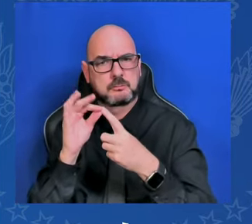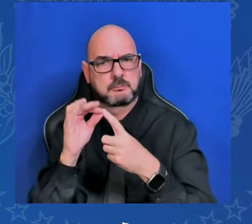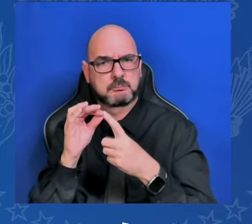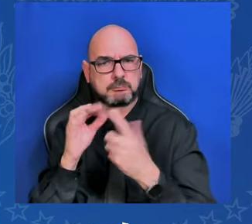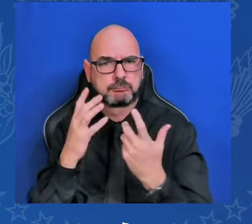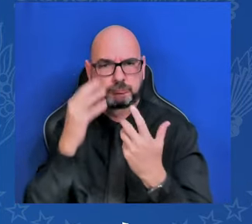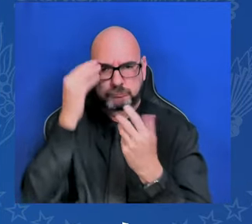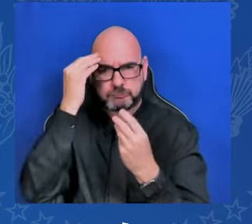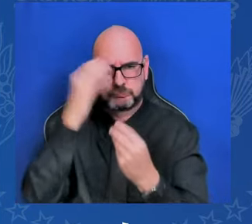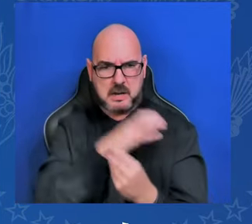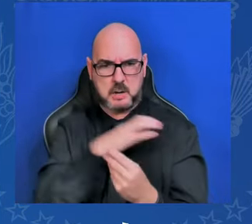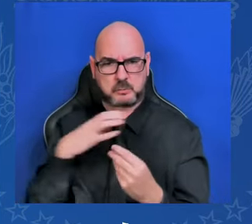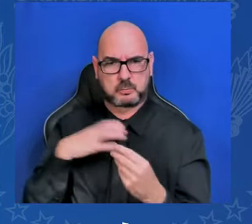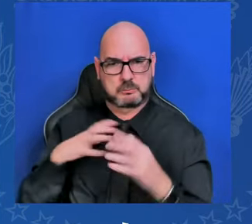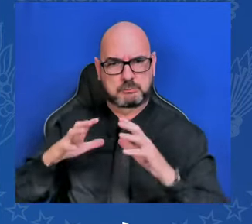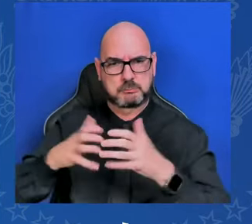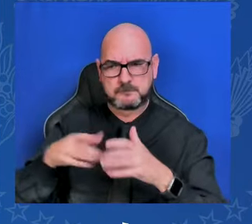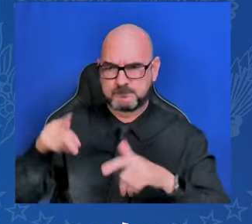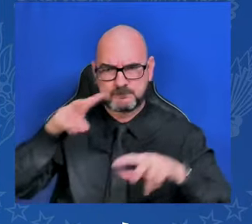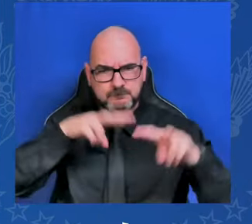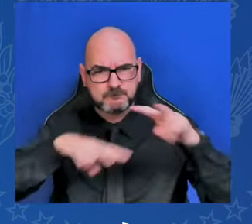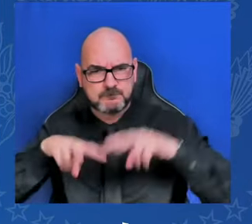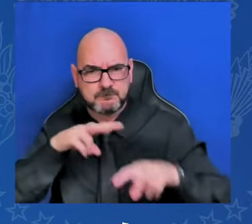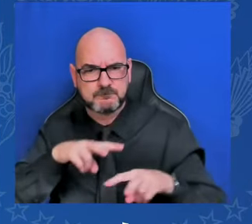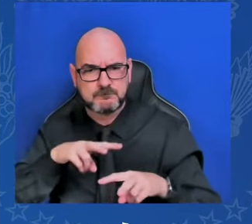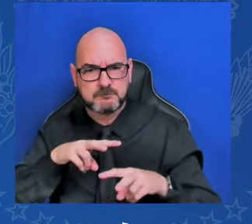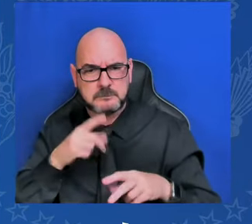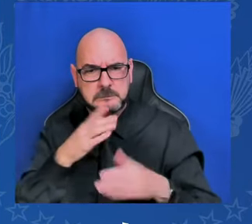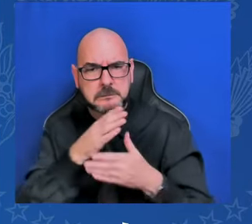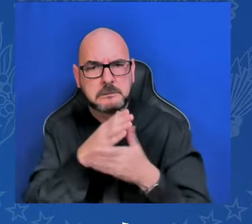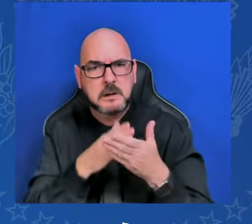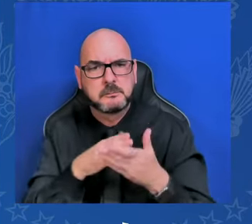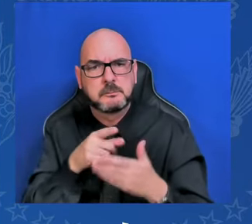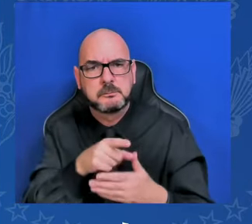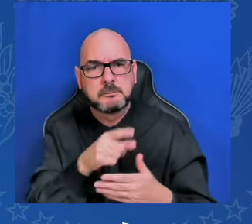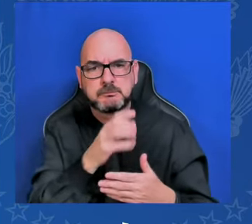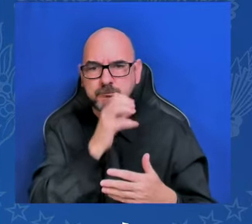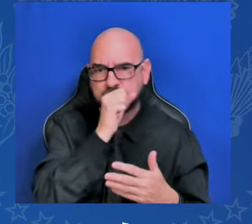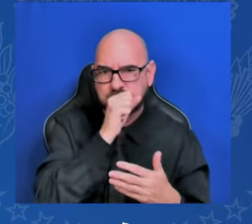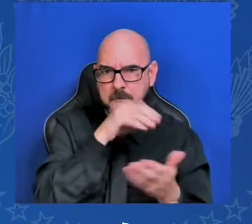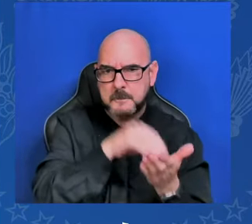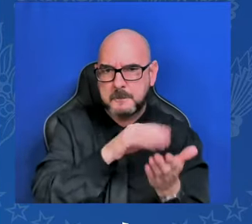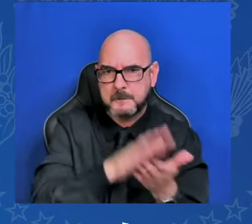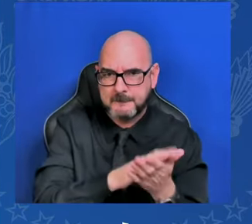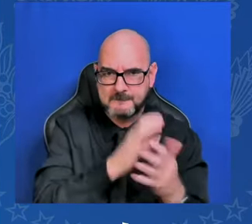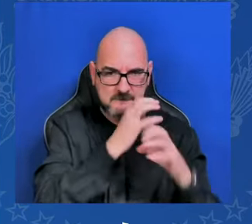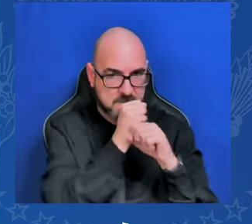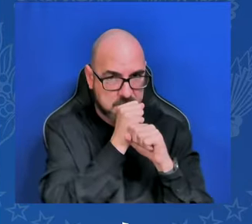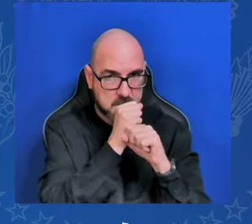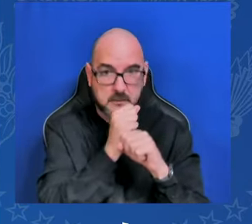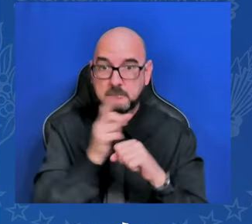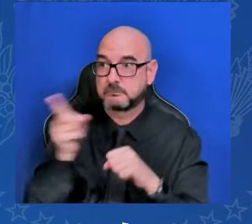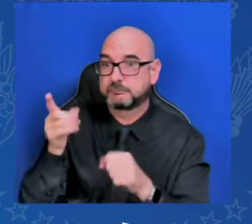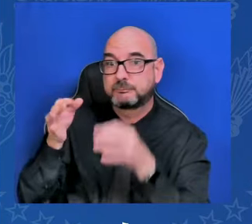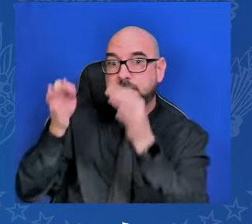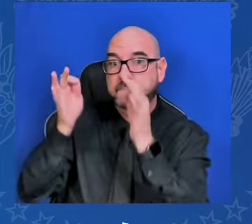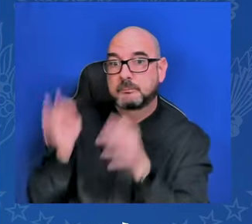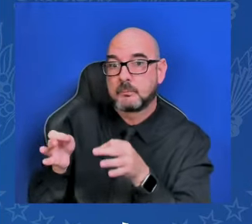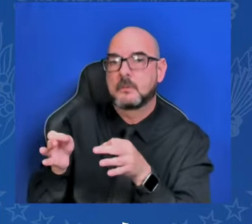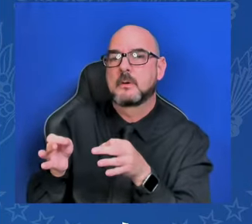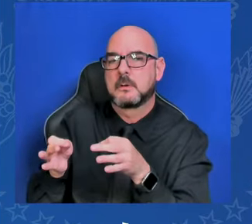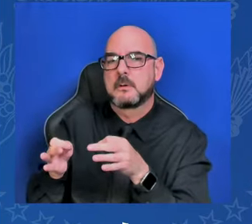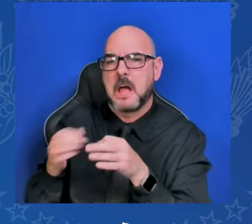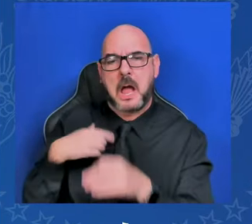handling of classified documents. I was pleased to see they reached the conclusion I believed and knew all along they would, that there are